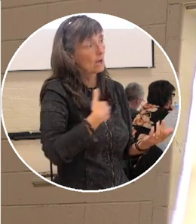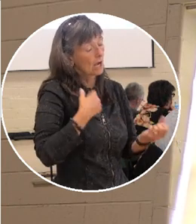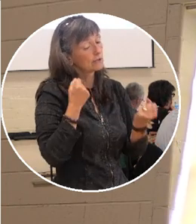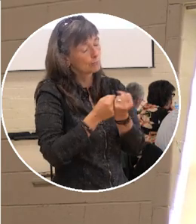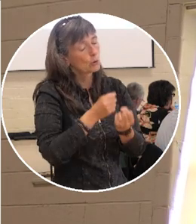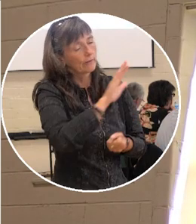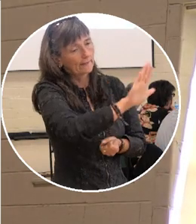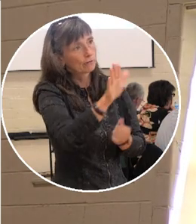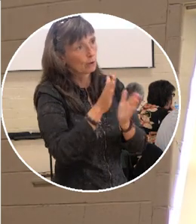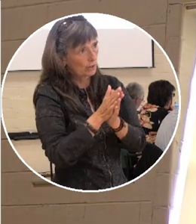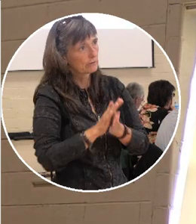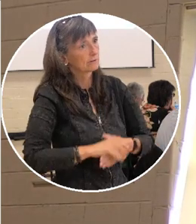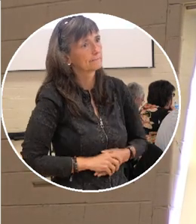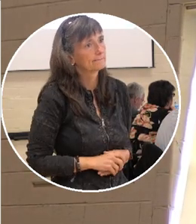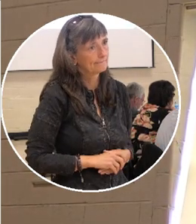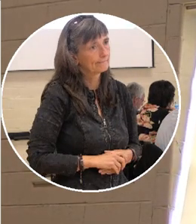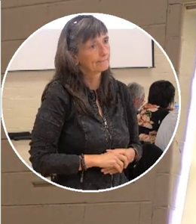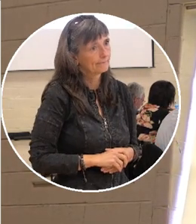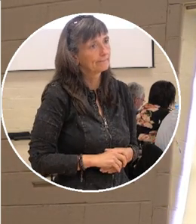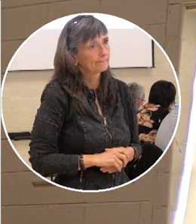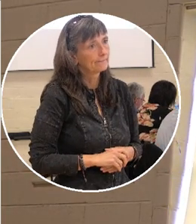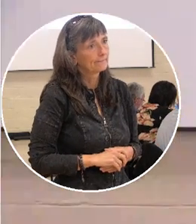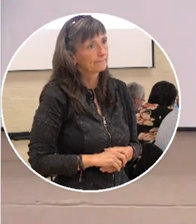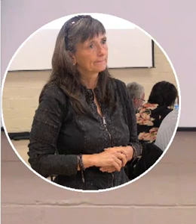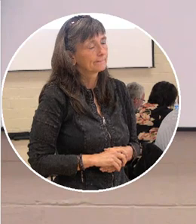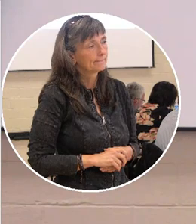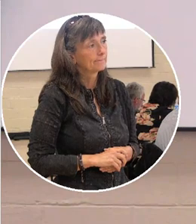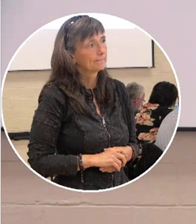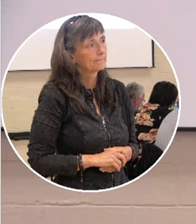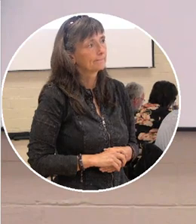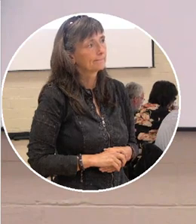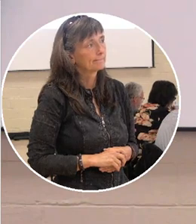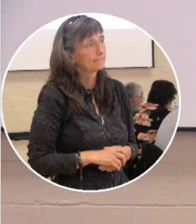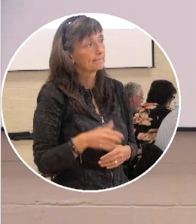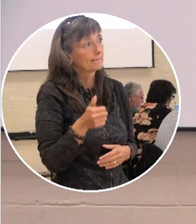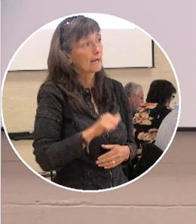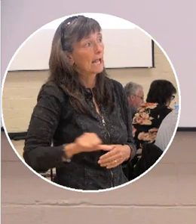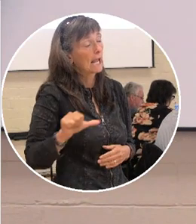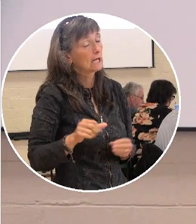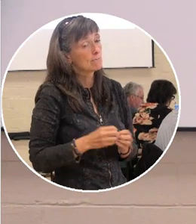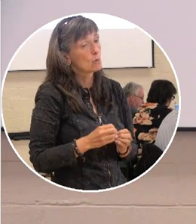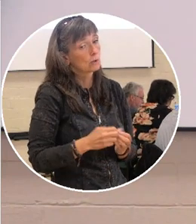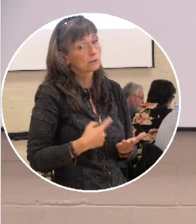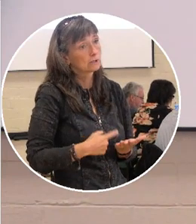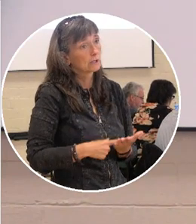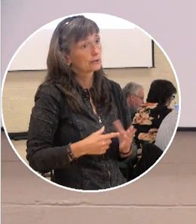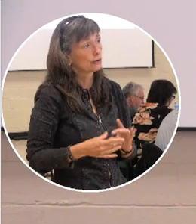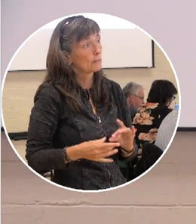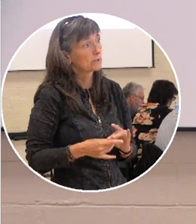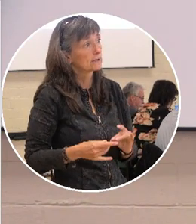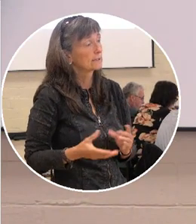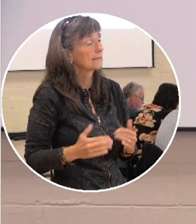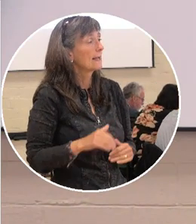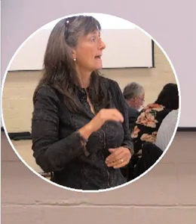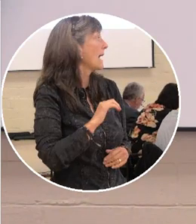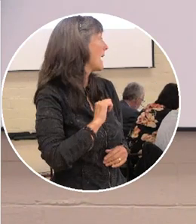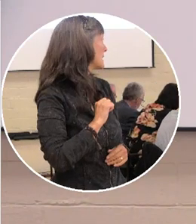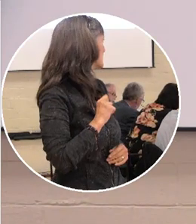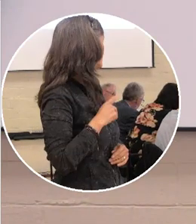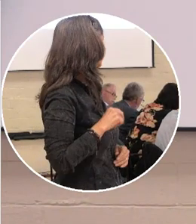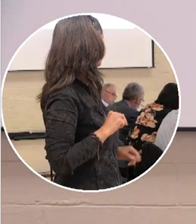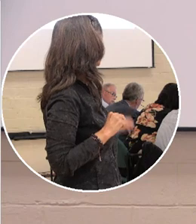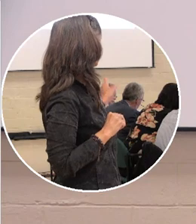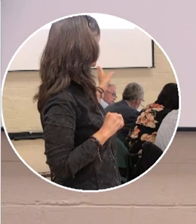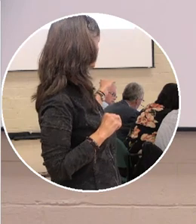request. Okay. Any further discussion or commentary? Trustee Aspel.